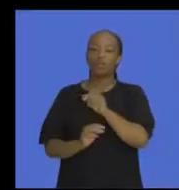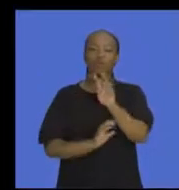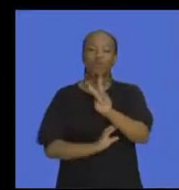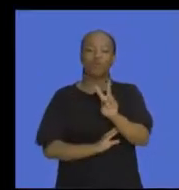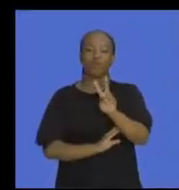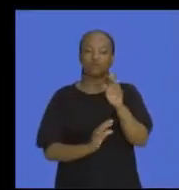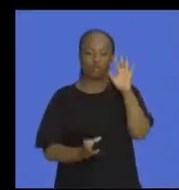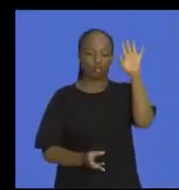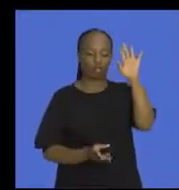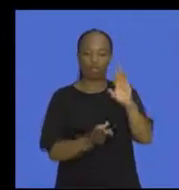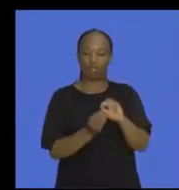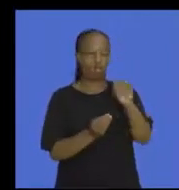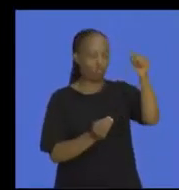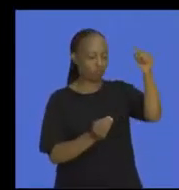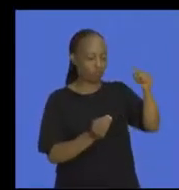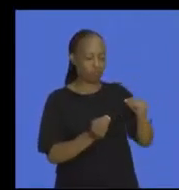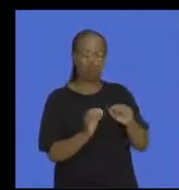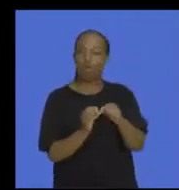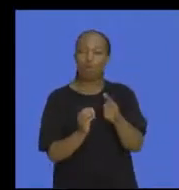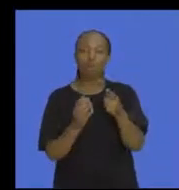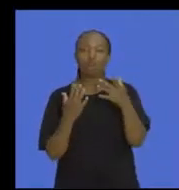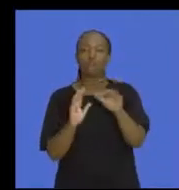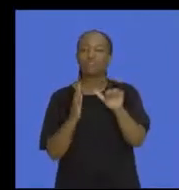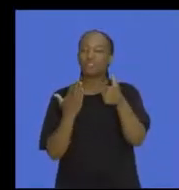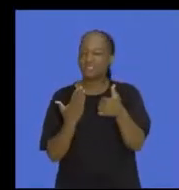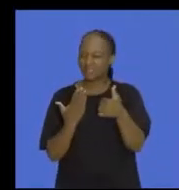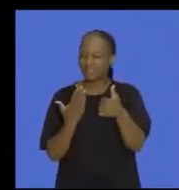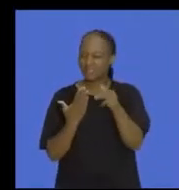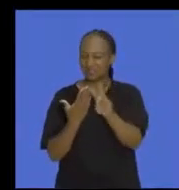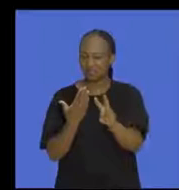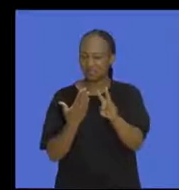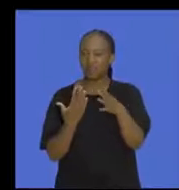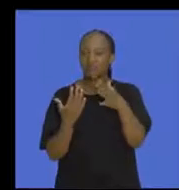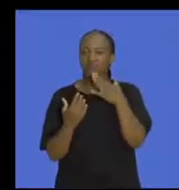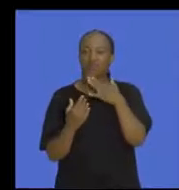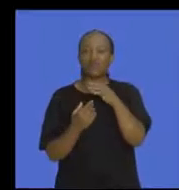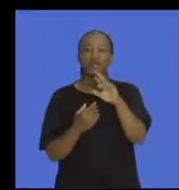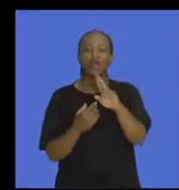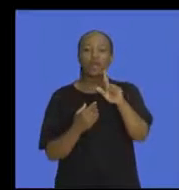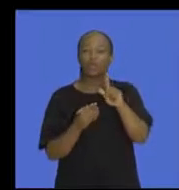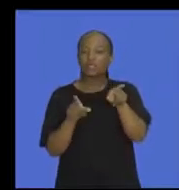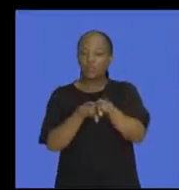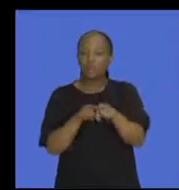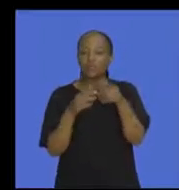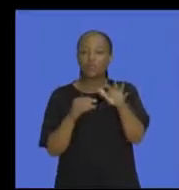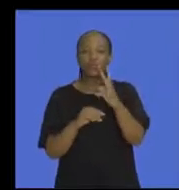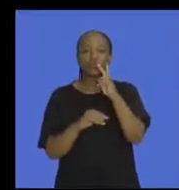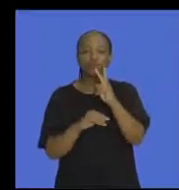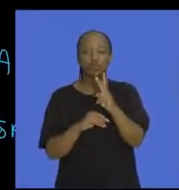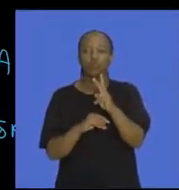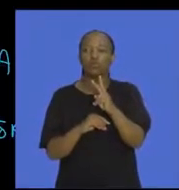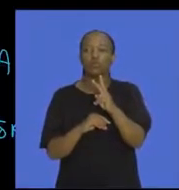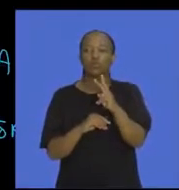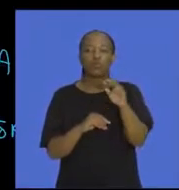voltage was 6 volts, okay? And we also saw that the voltage across R1 is equals to the